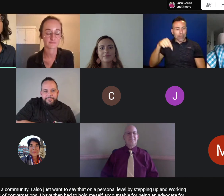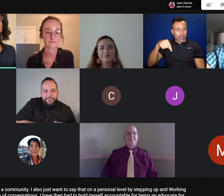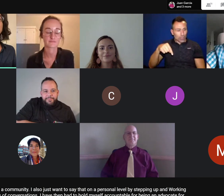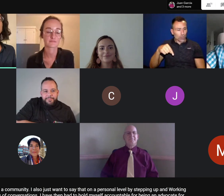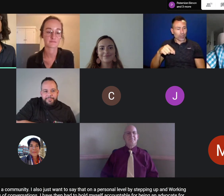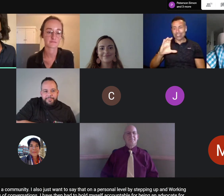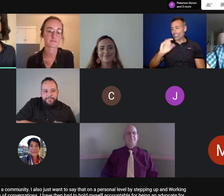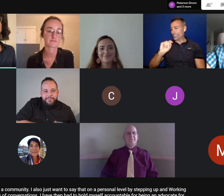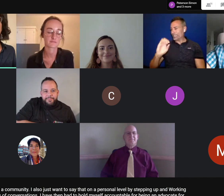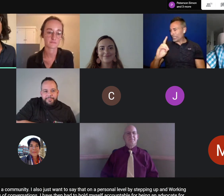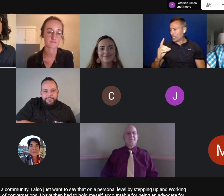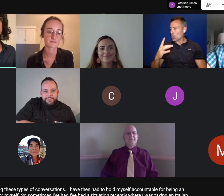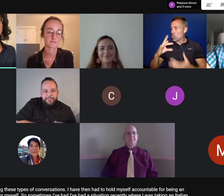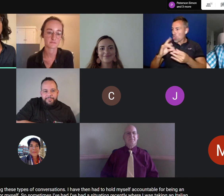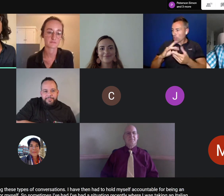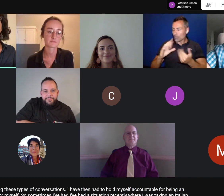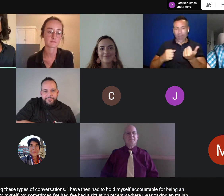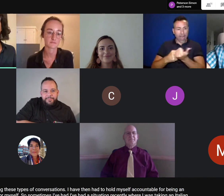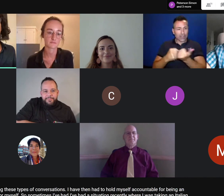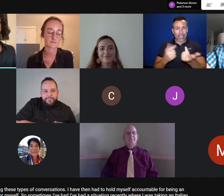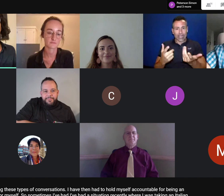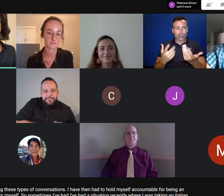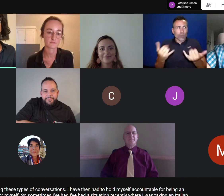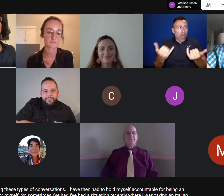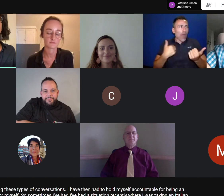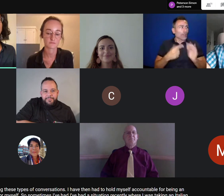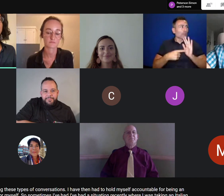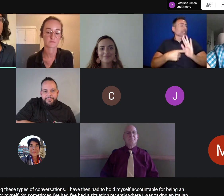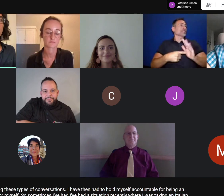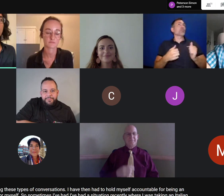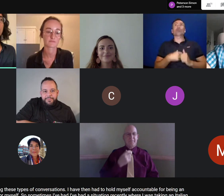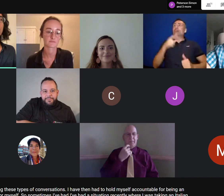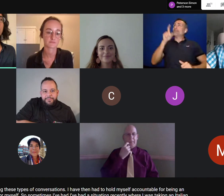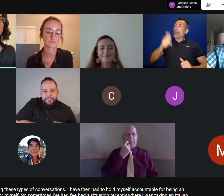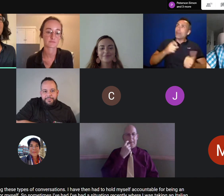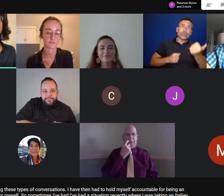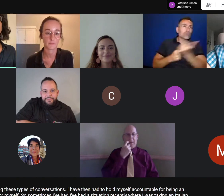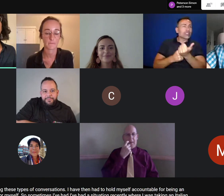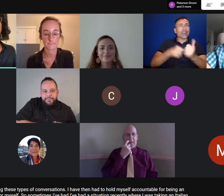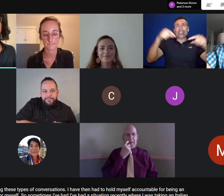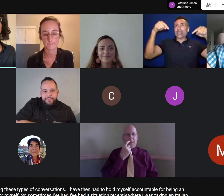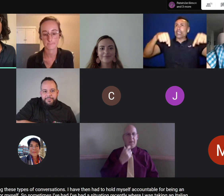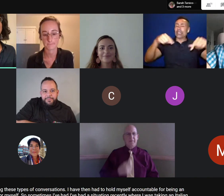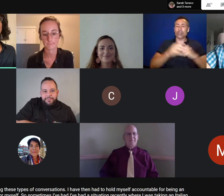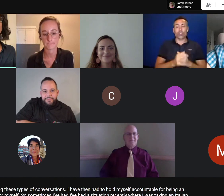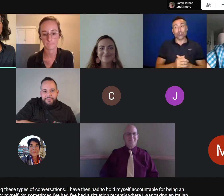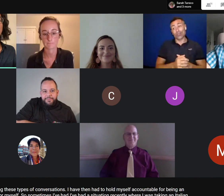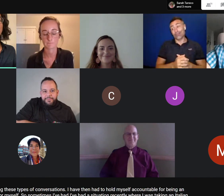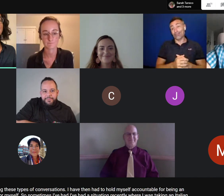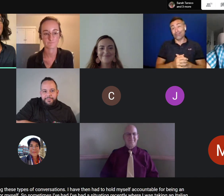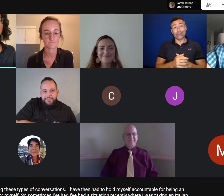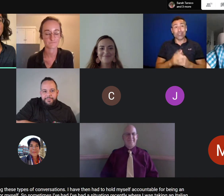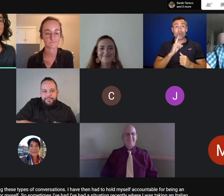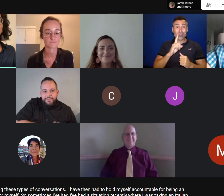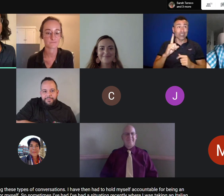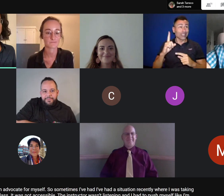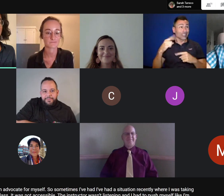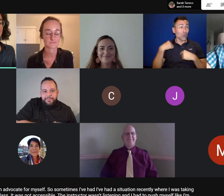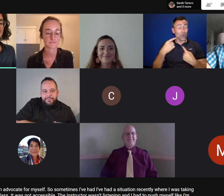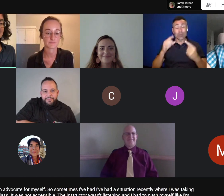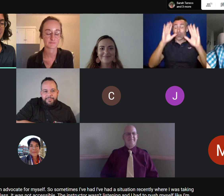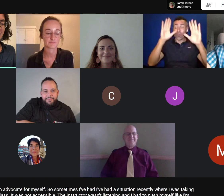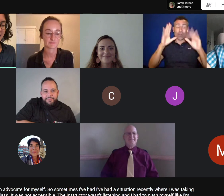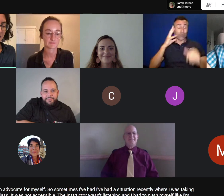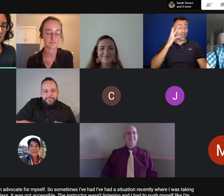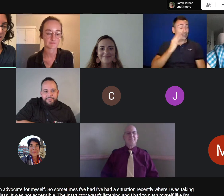workplace, and it's actually increased my advocacy so much. So it's been really wonderful. So we're looking forward to having y'all